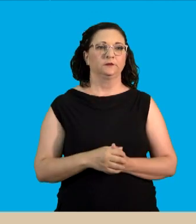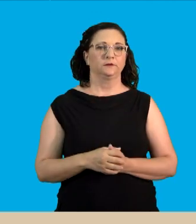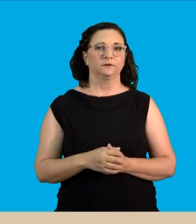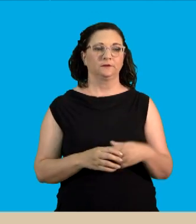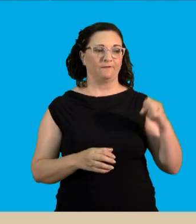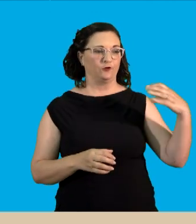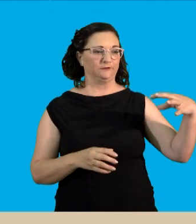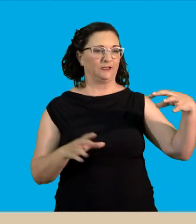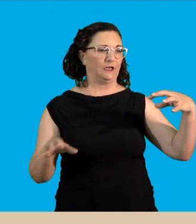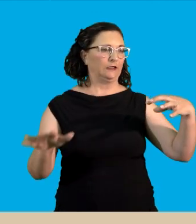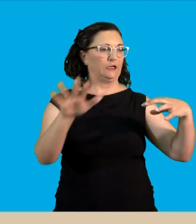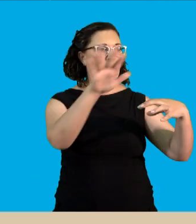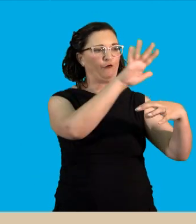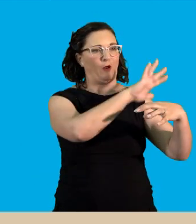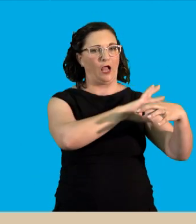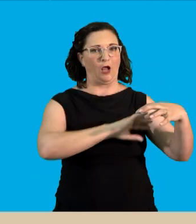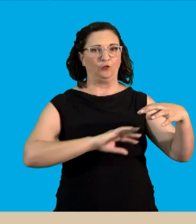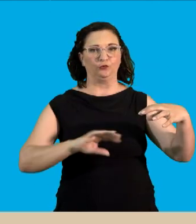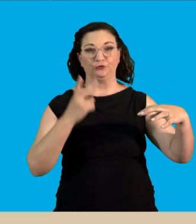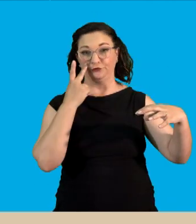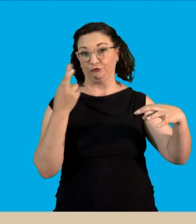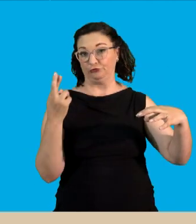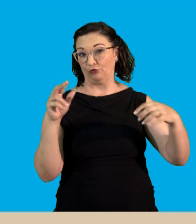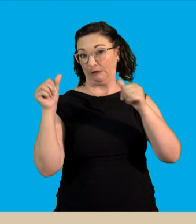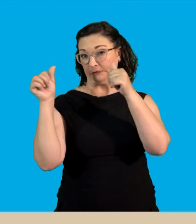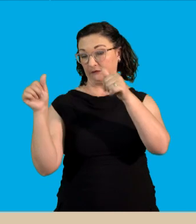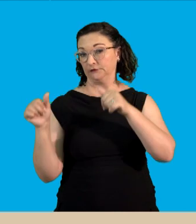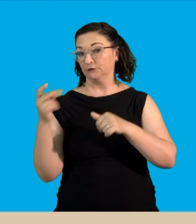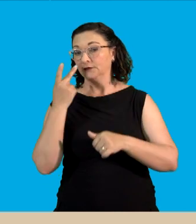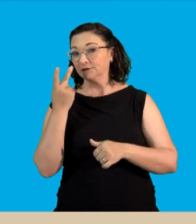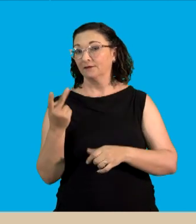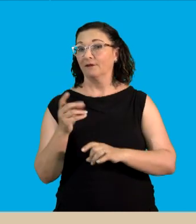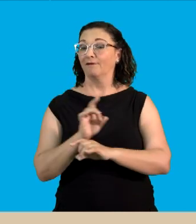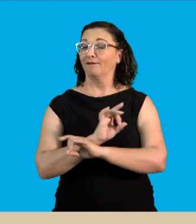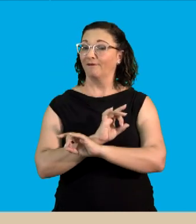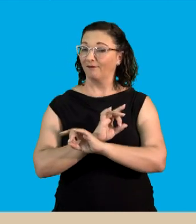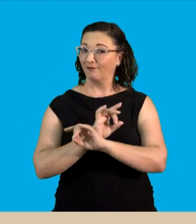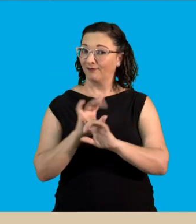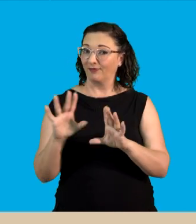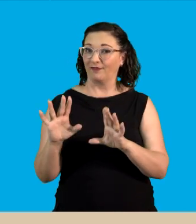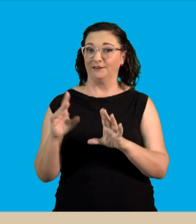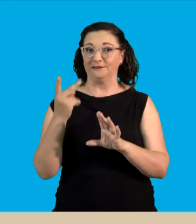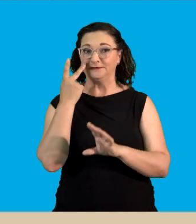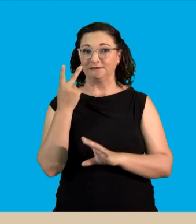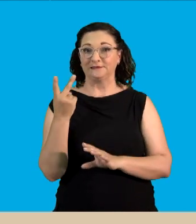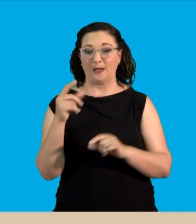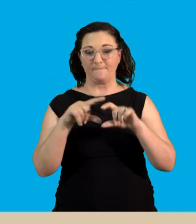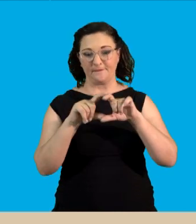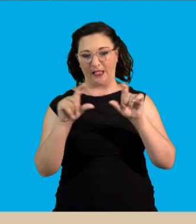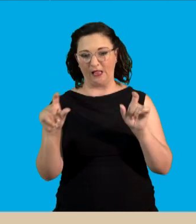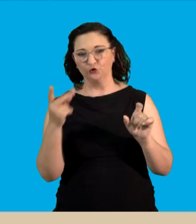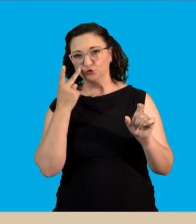pieces race around the sun. If you can look at the picture on my right hand side, it shows clearly how the